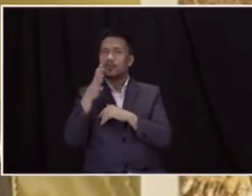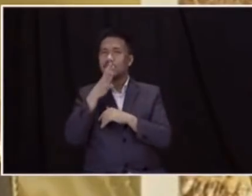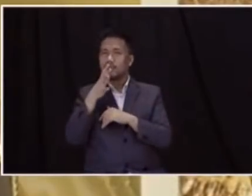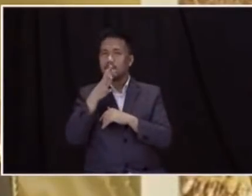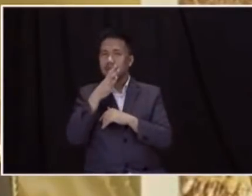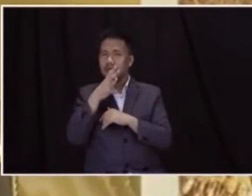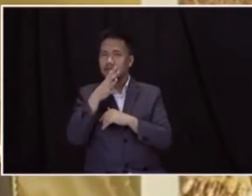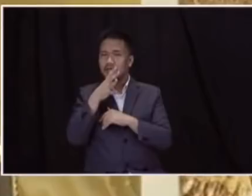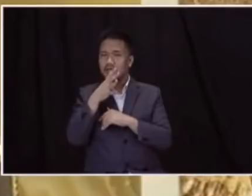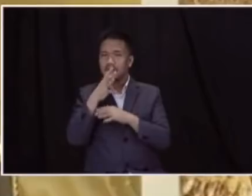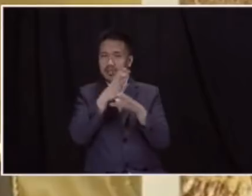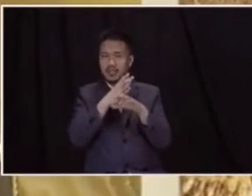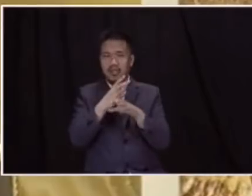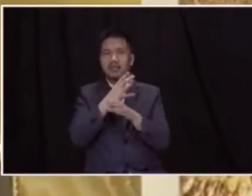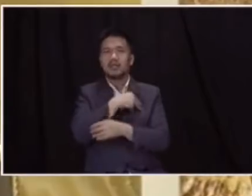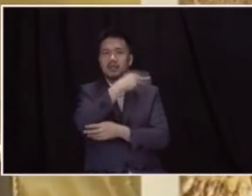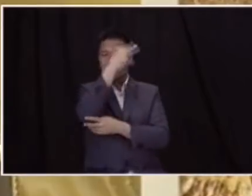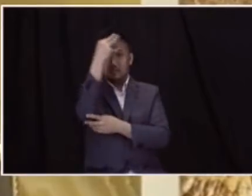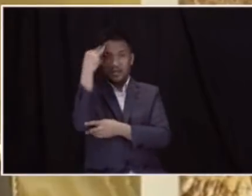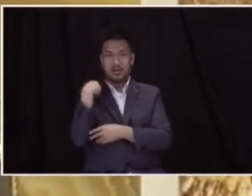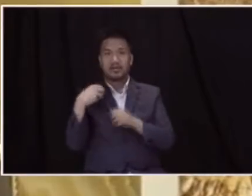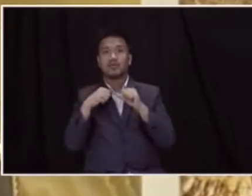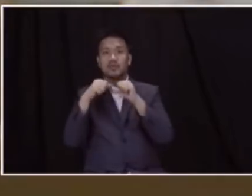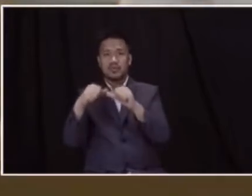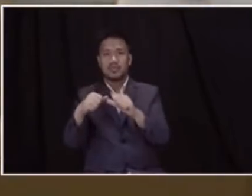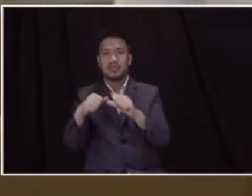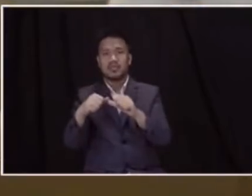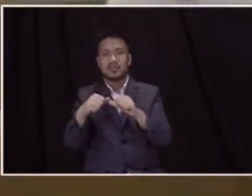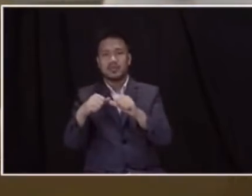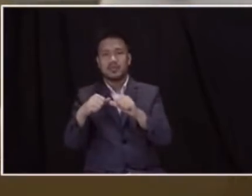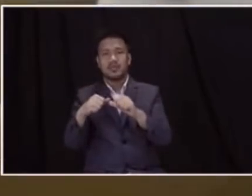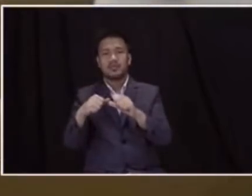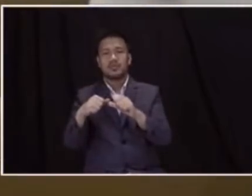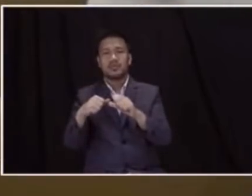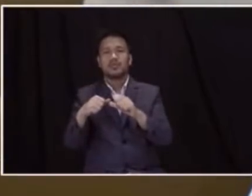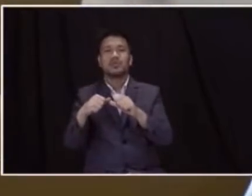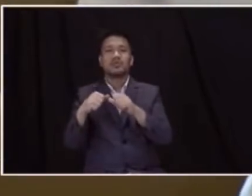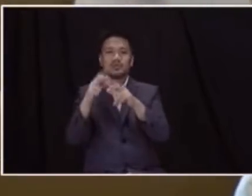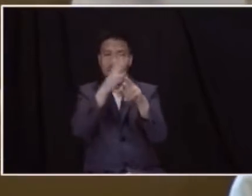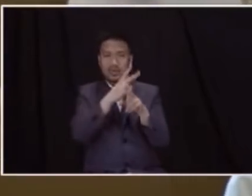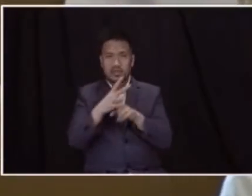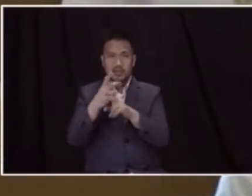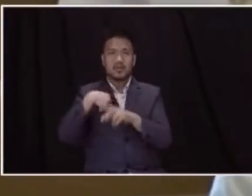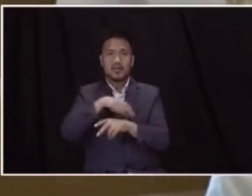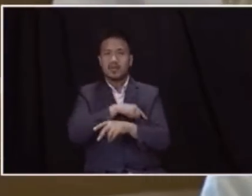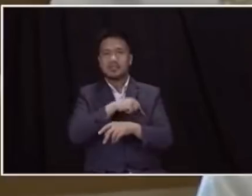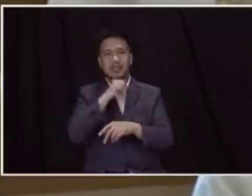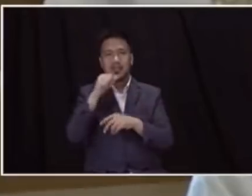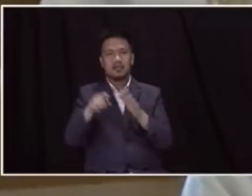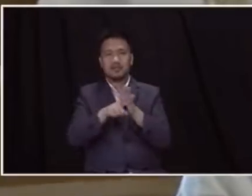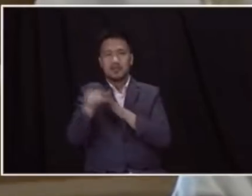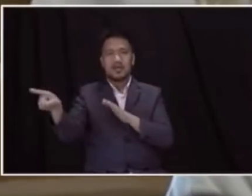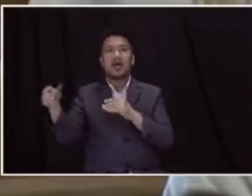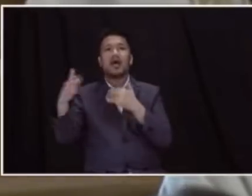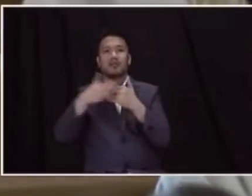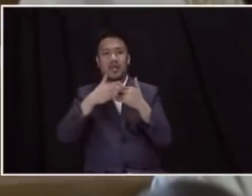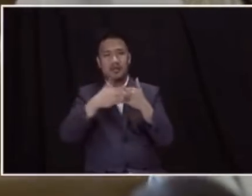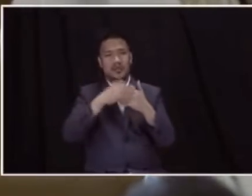maternal care keep us from getting astray and lead us closer to Christ, her